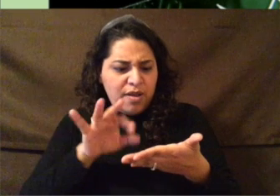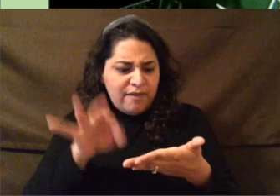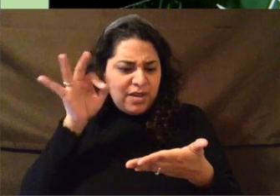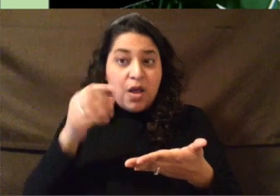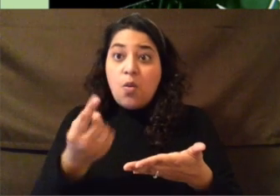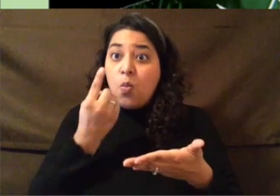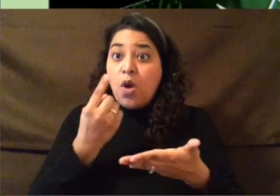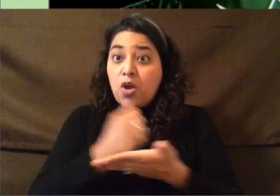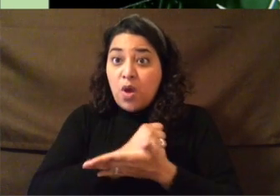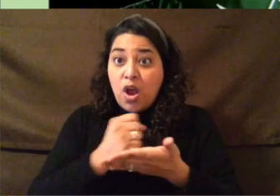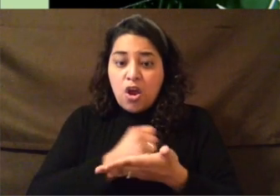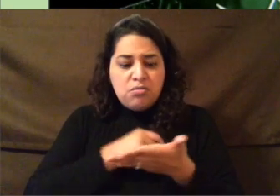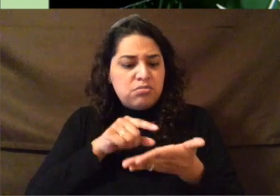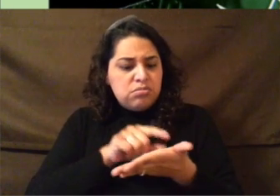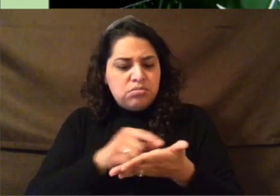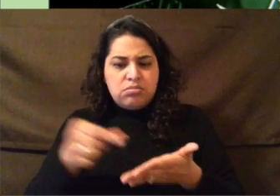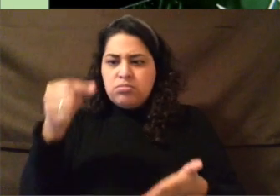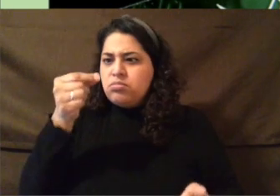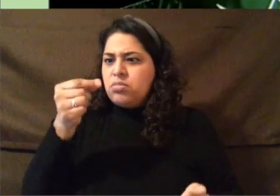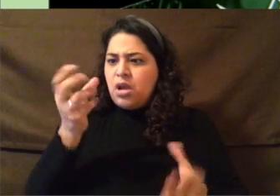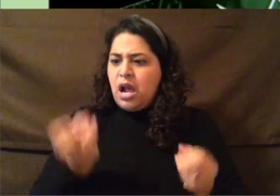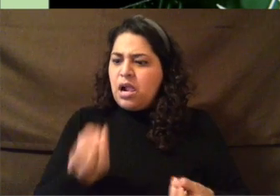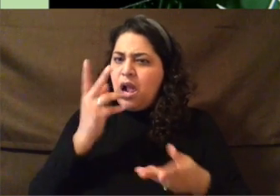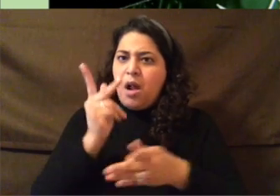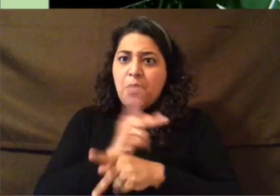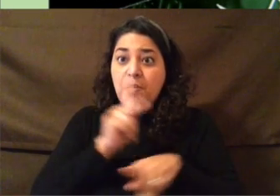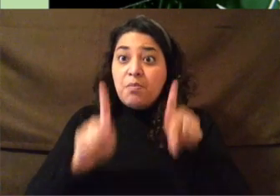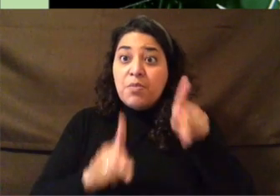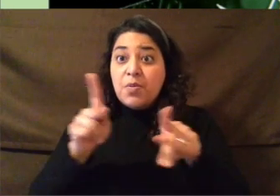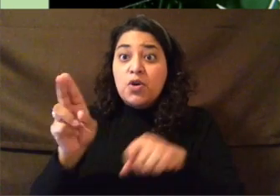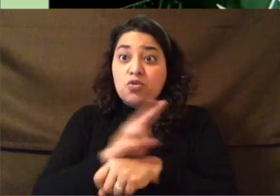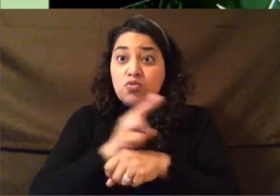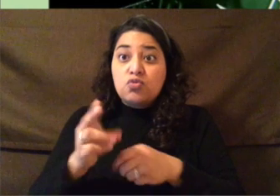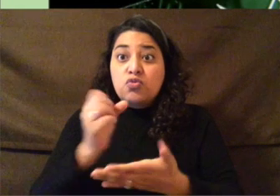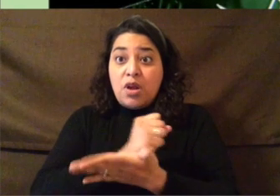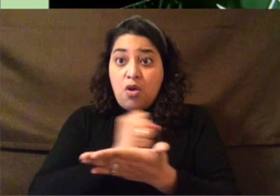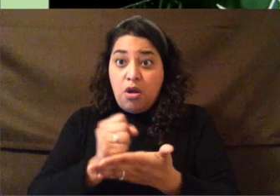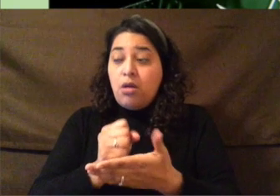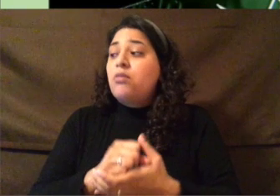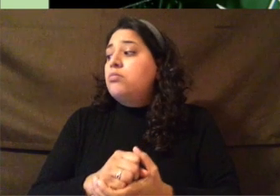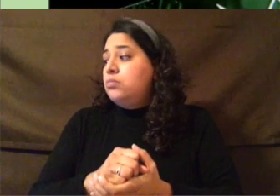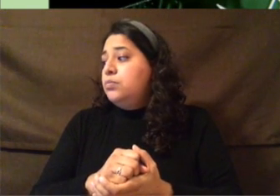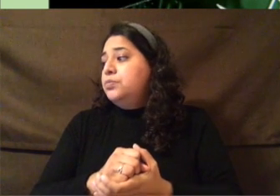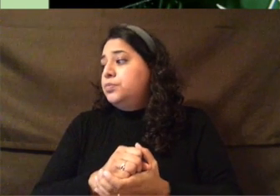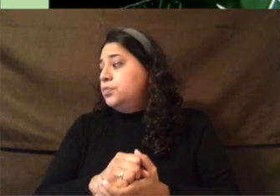wallet and find at least one credit card, okay? A lot of people use credit.